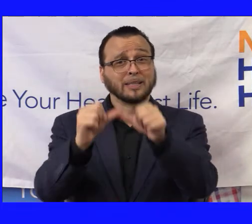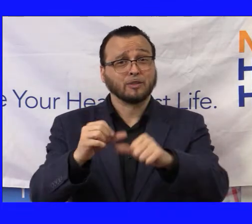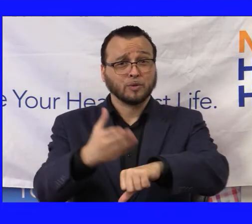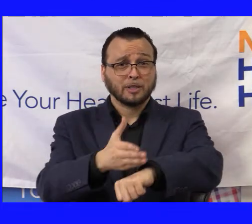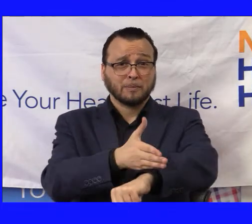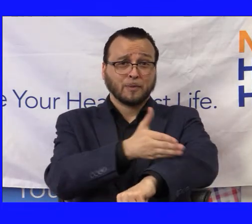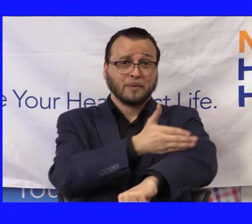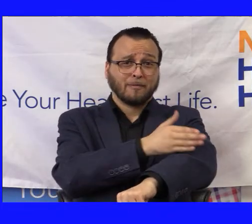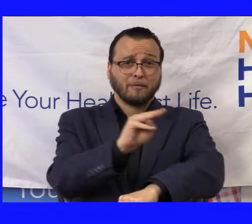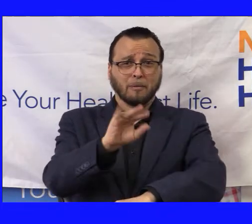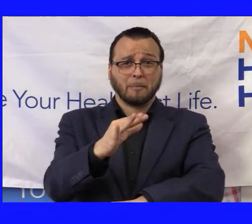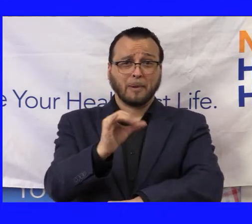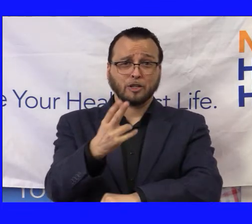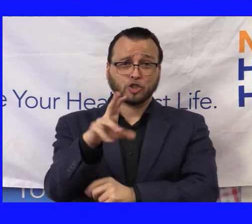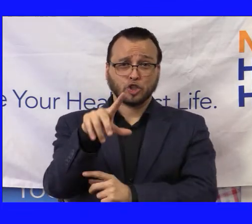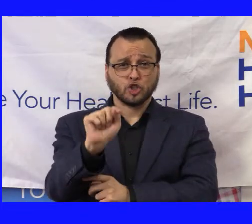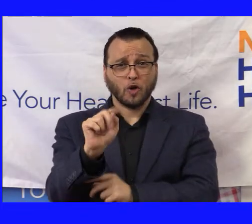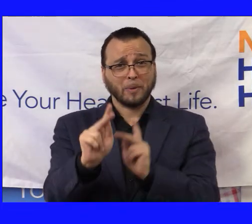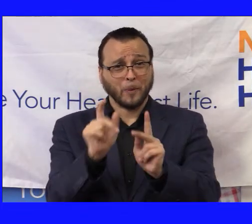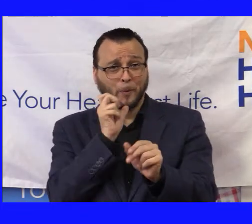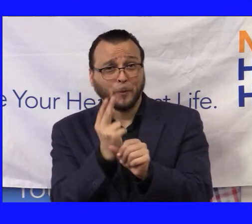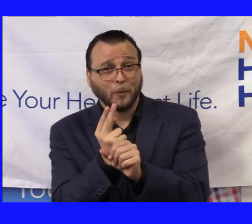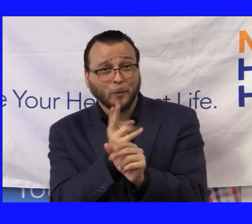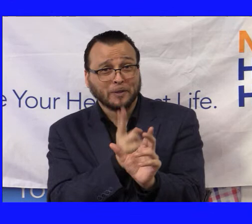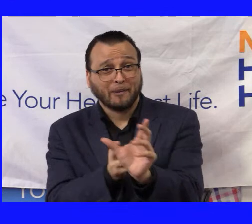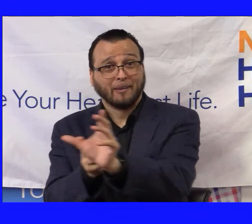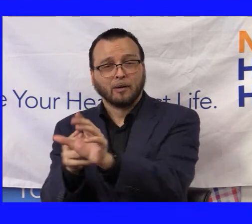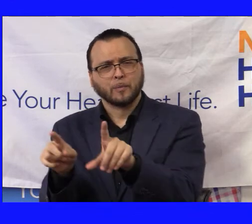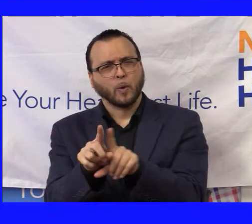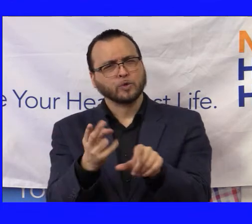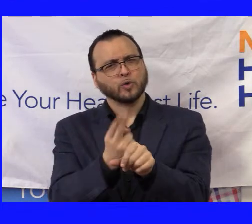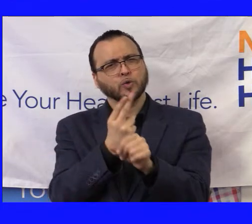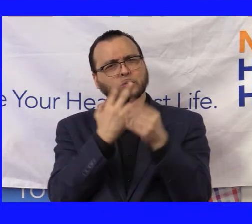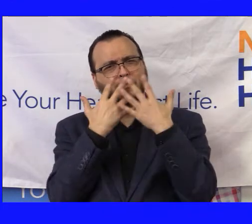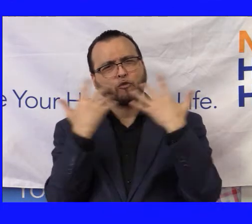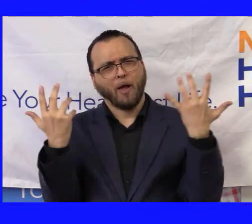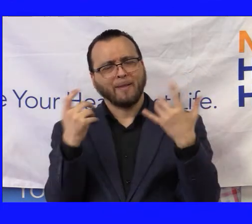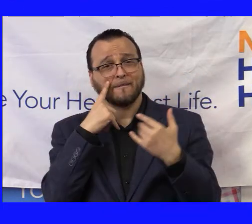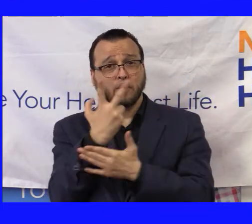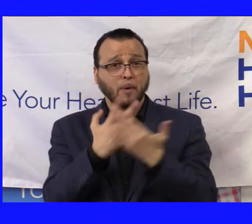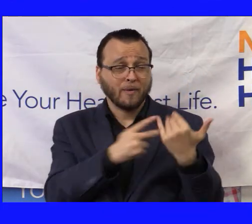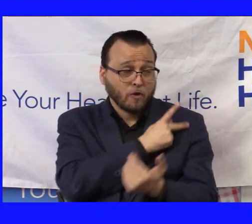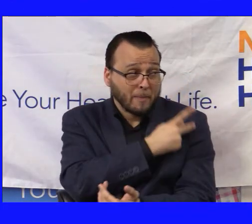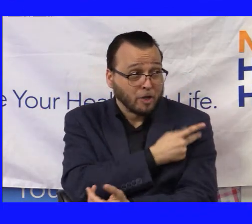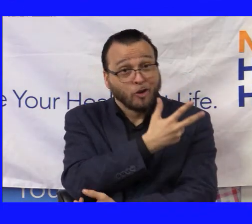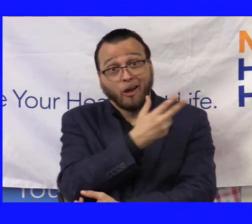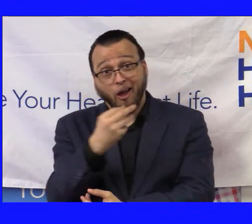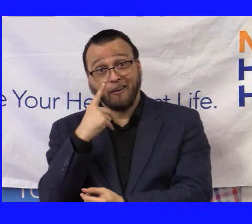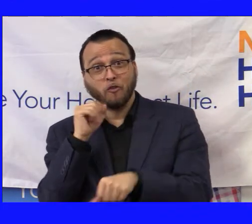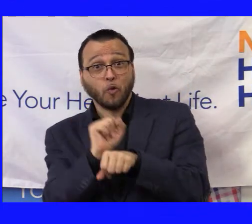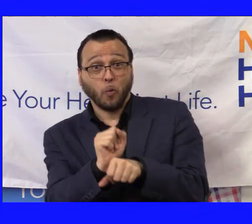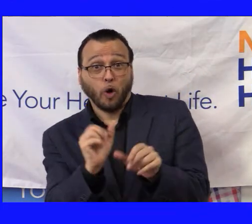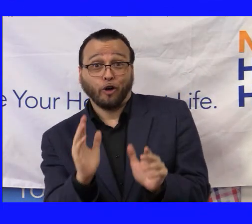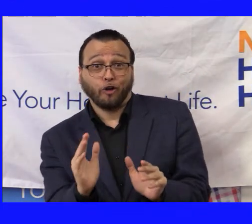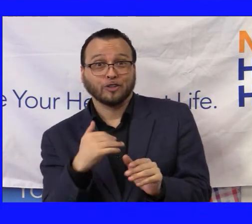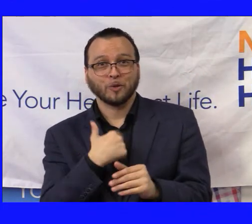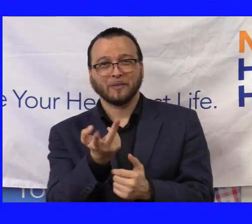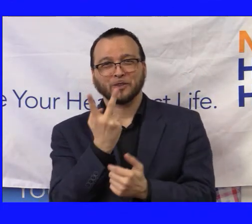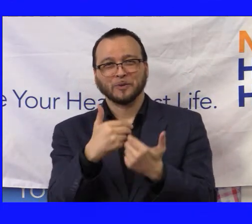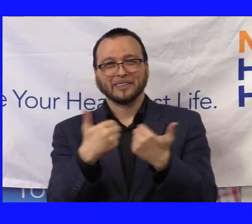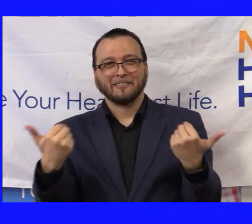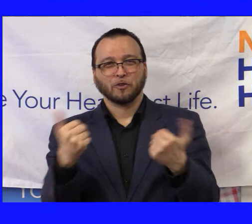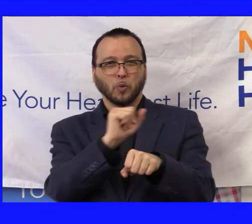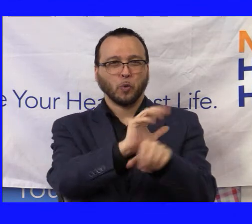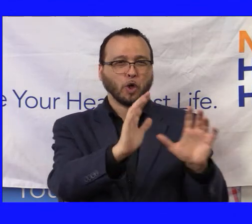upon MyChart activations, as well as usability for both patients, but also the workforce, we created 2 separate work